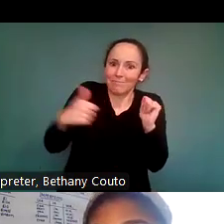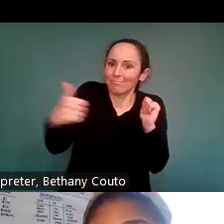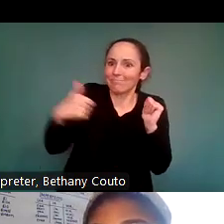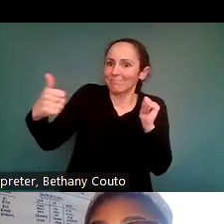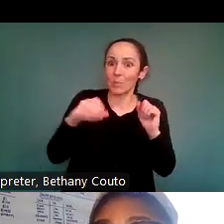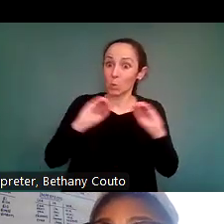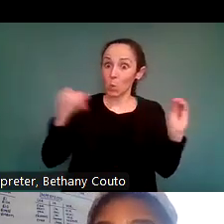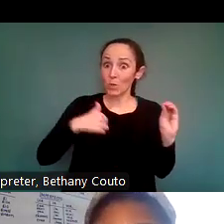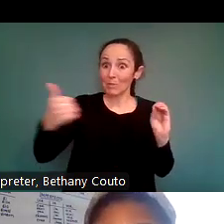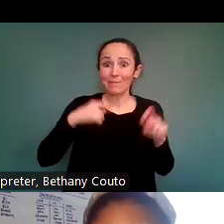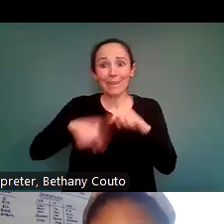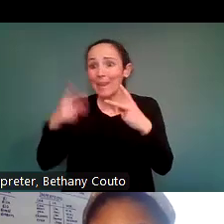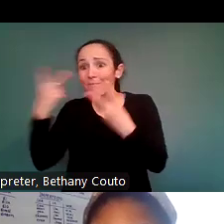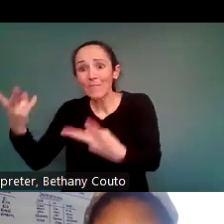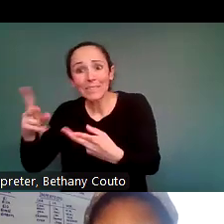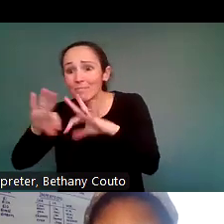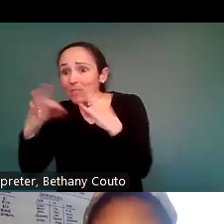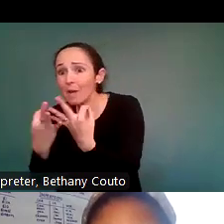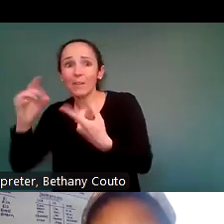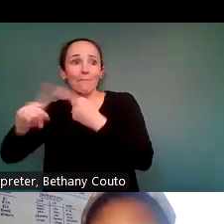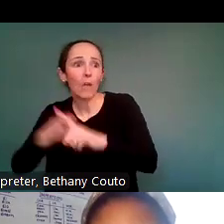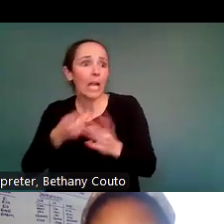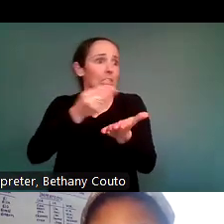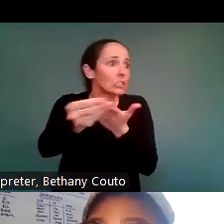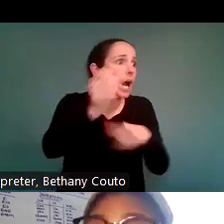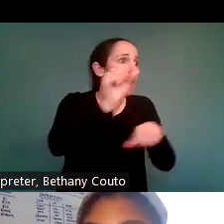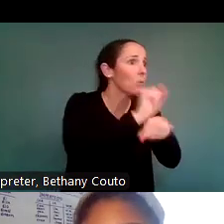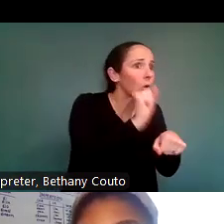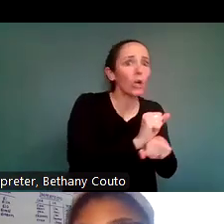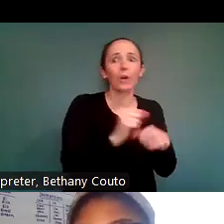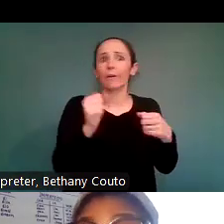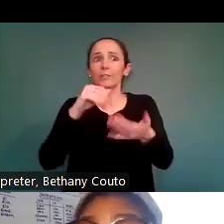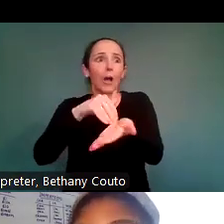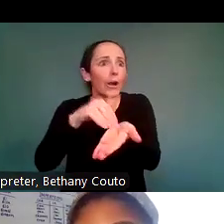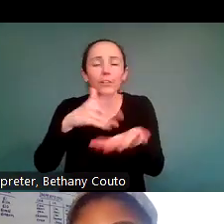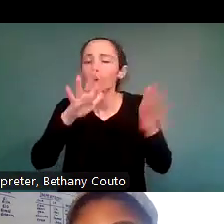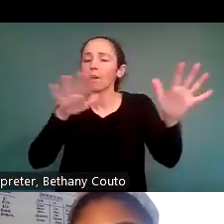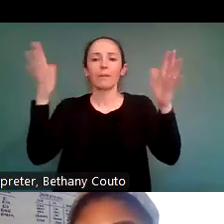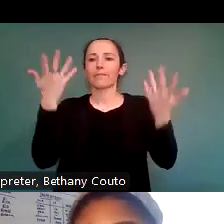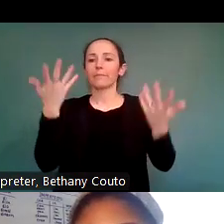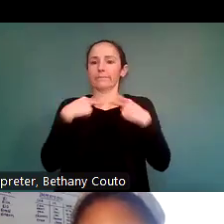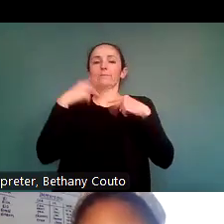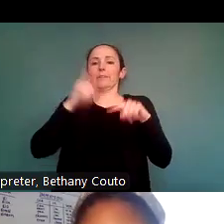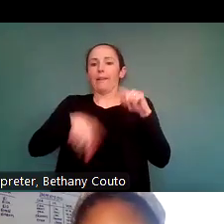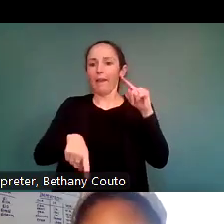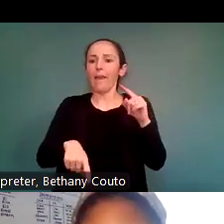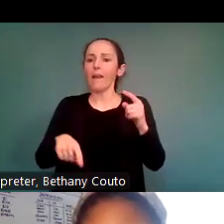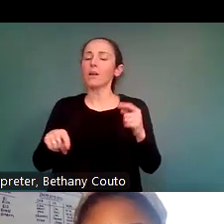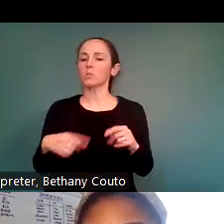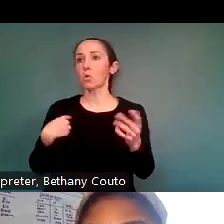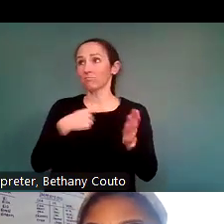ability to visit friends and family. And so that's just kind of like a quick picture of how we were able to utilize that